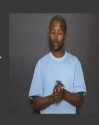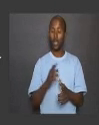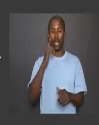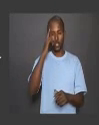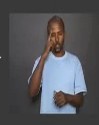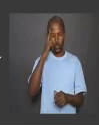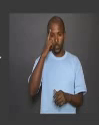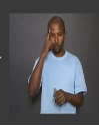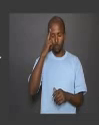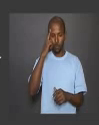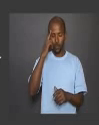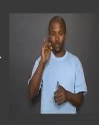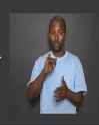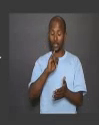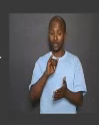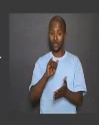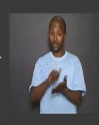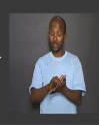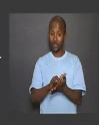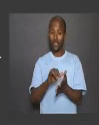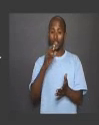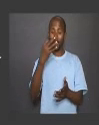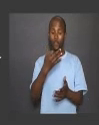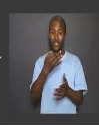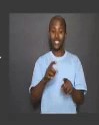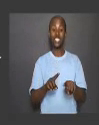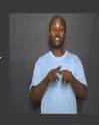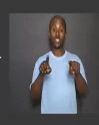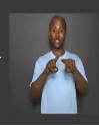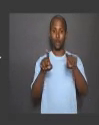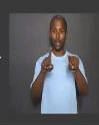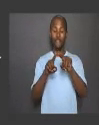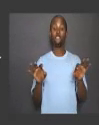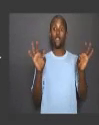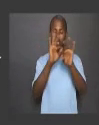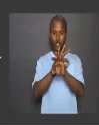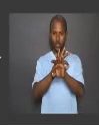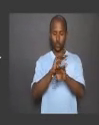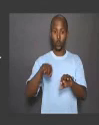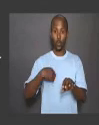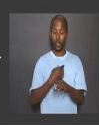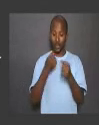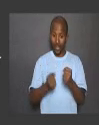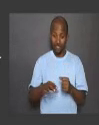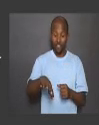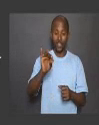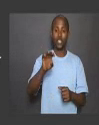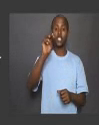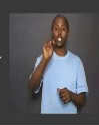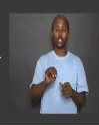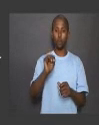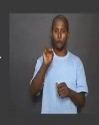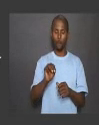Assuming that f is a differentiable function, we can find the slope of